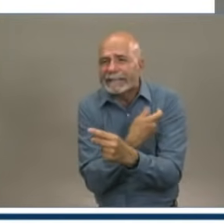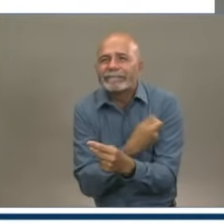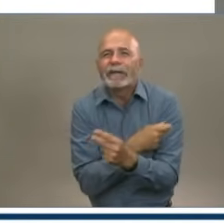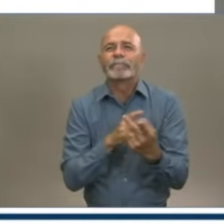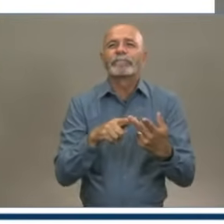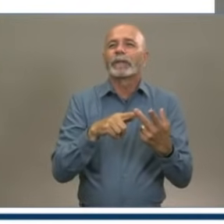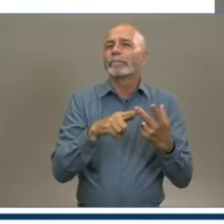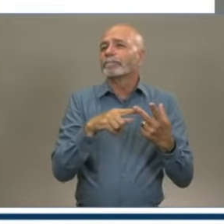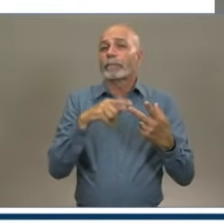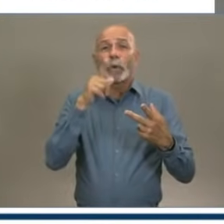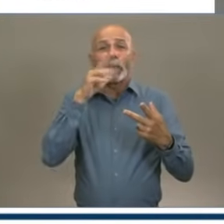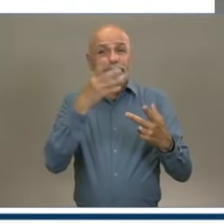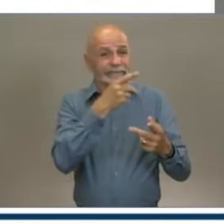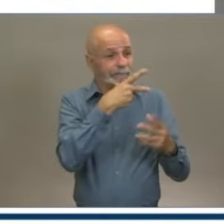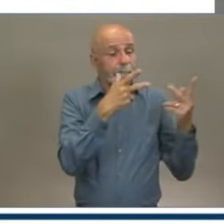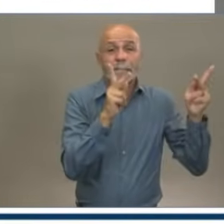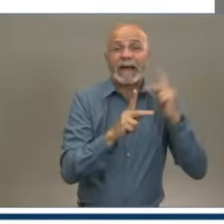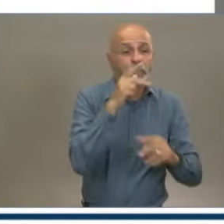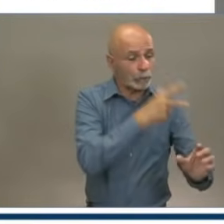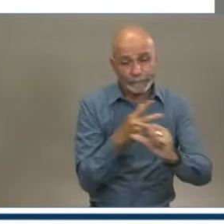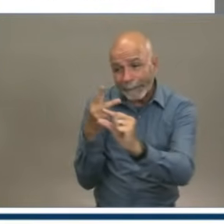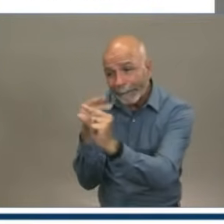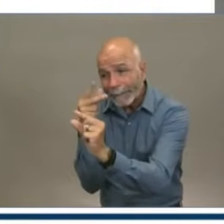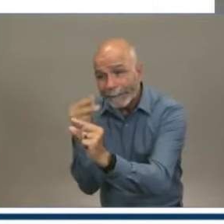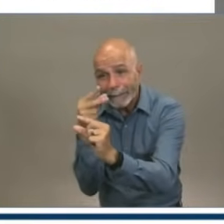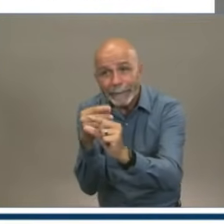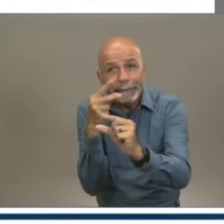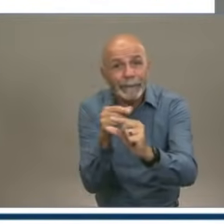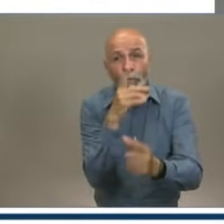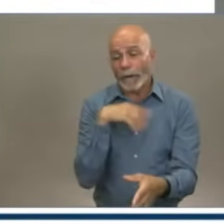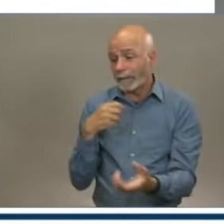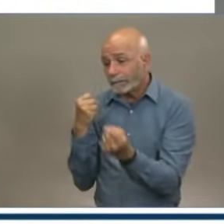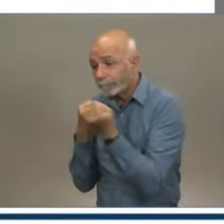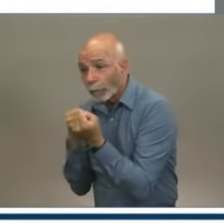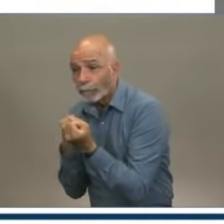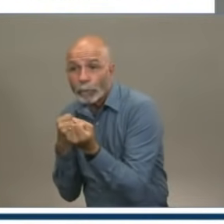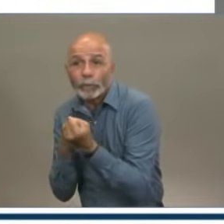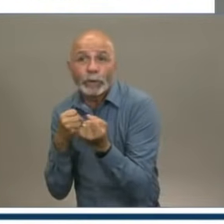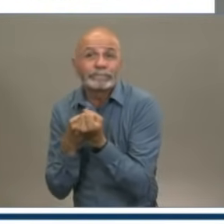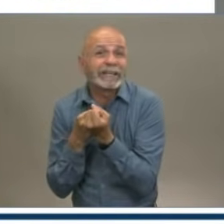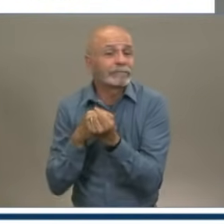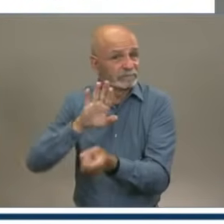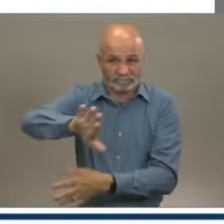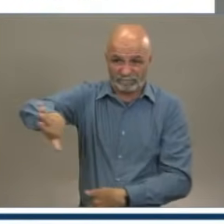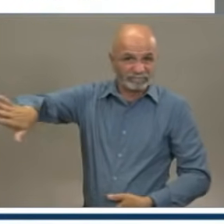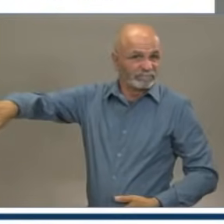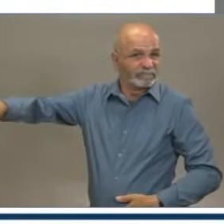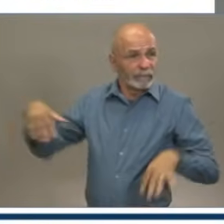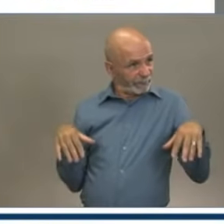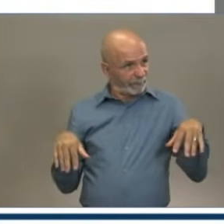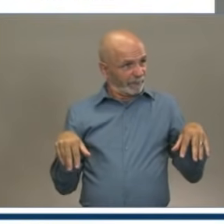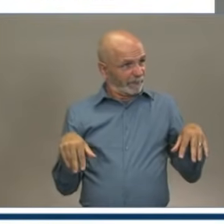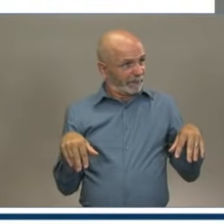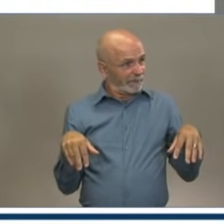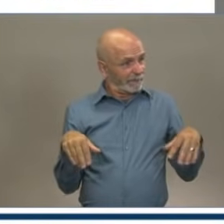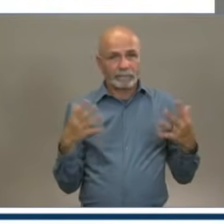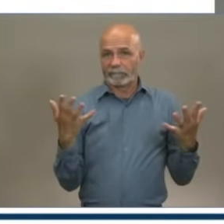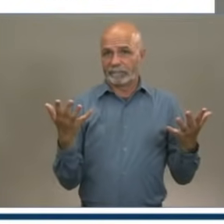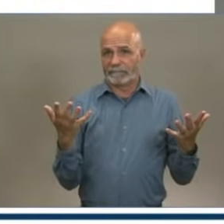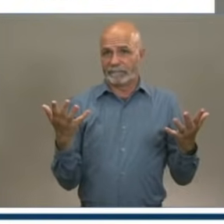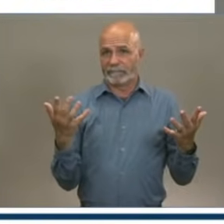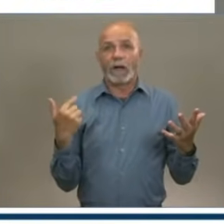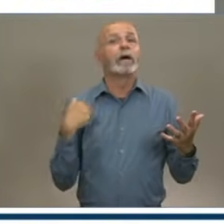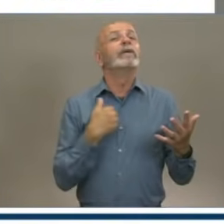staff. Without them, none of what we are celebrating could have happened. You have all stepped forward to serve